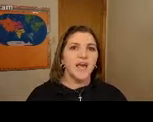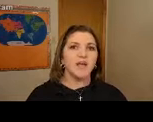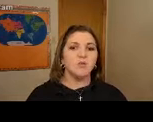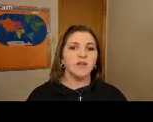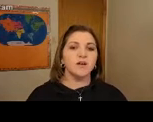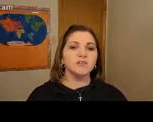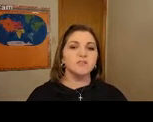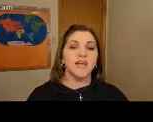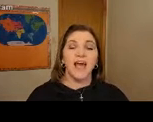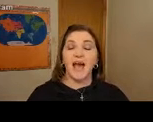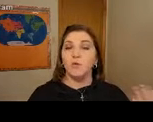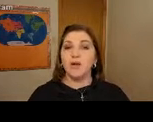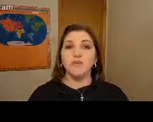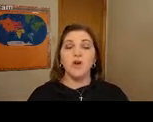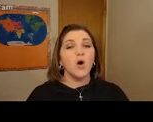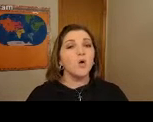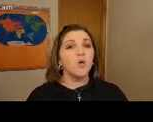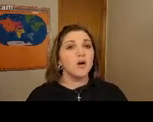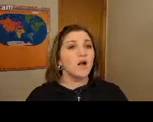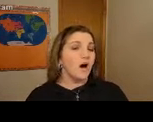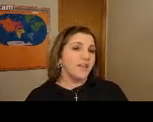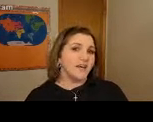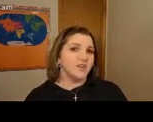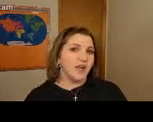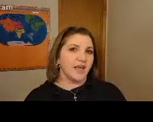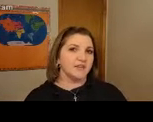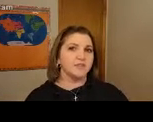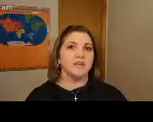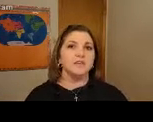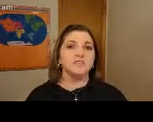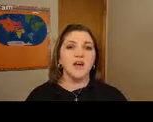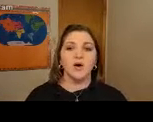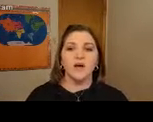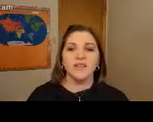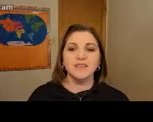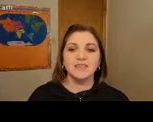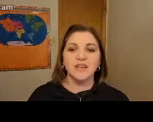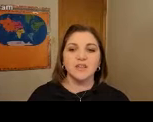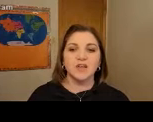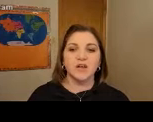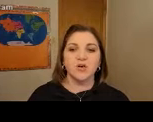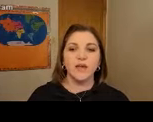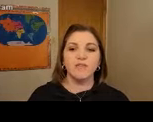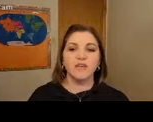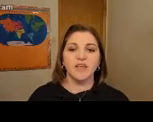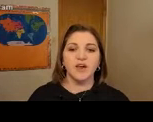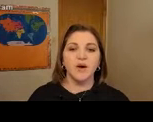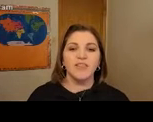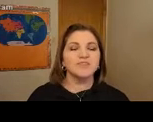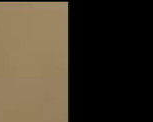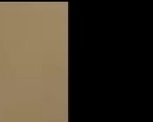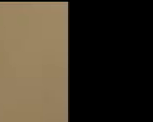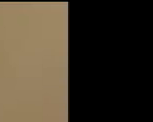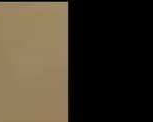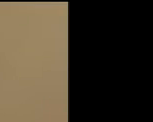contrast, and we could also say however or on the other hand. So let's take a look at a quick video